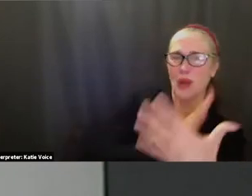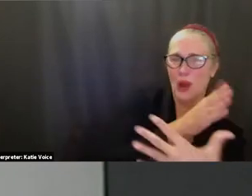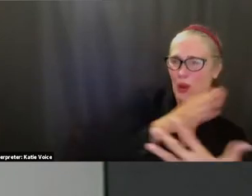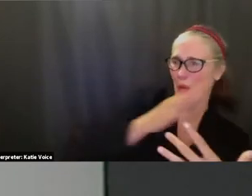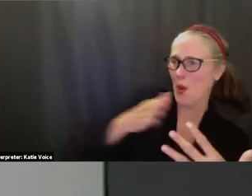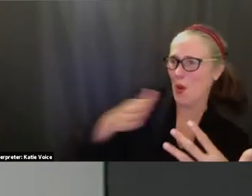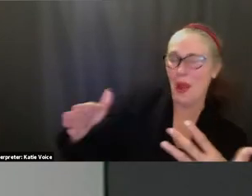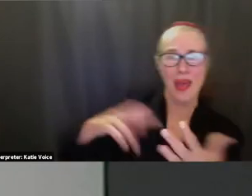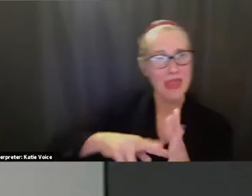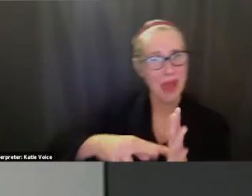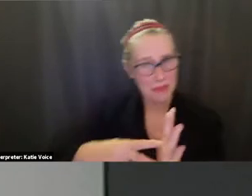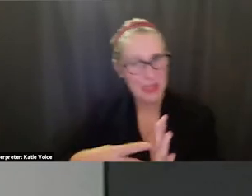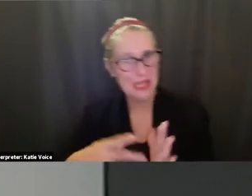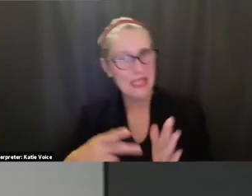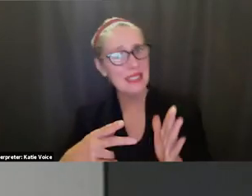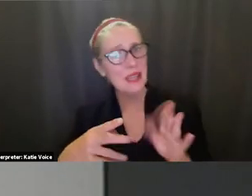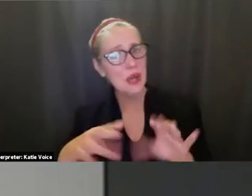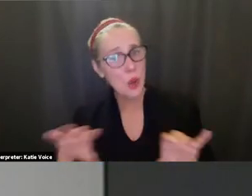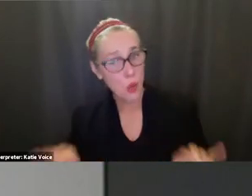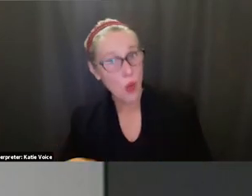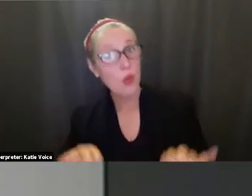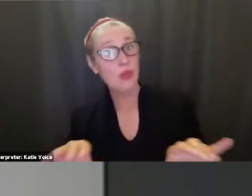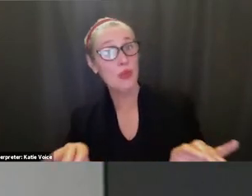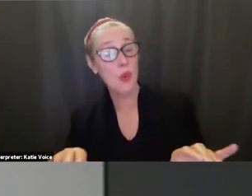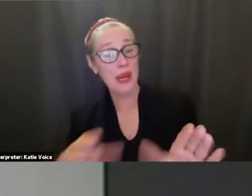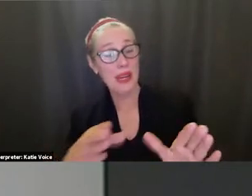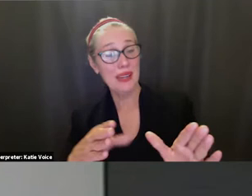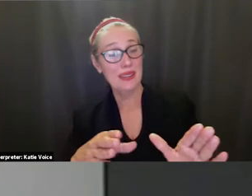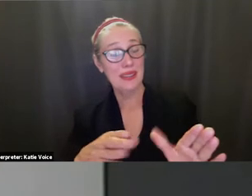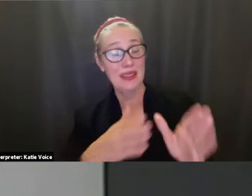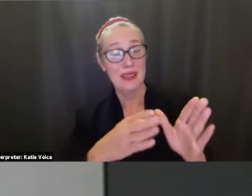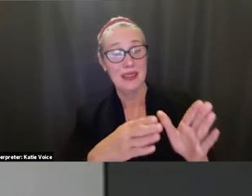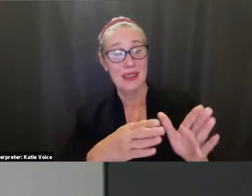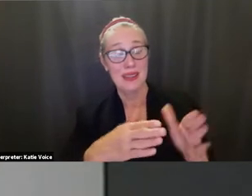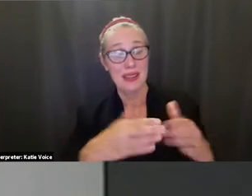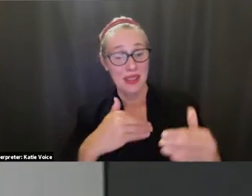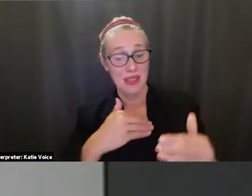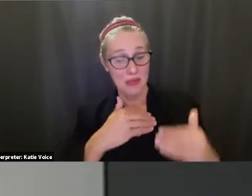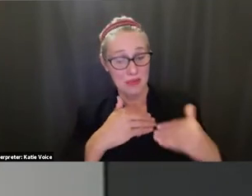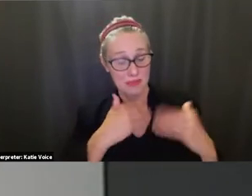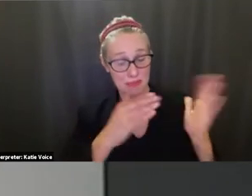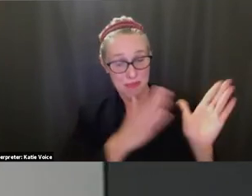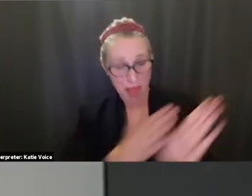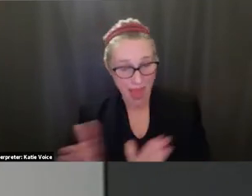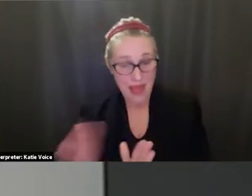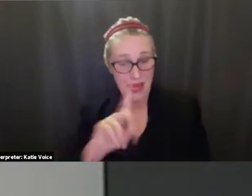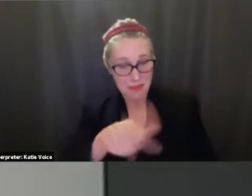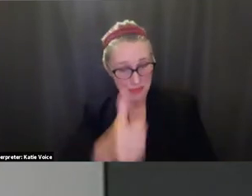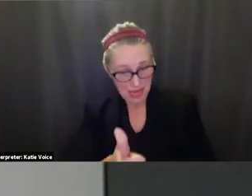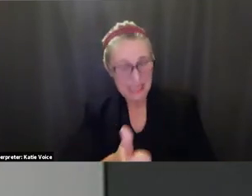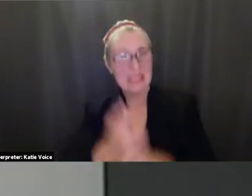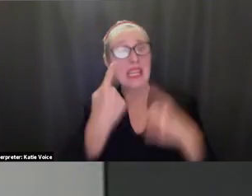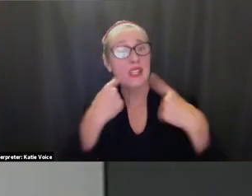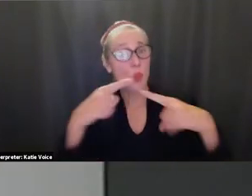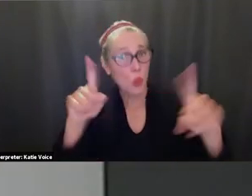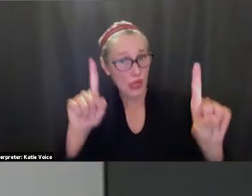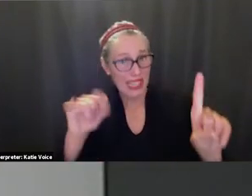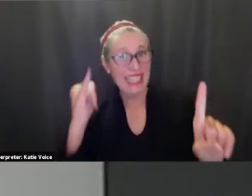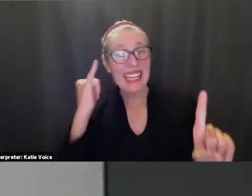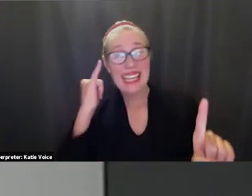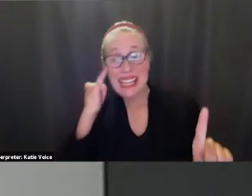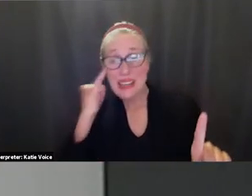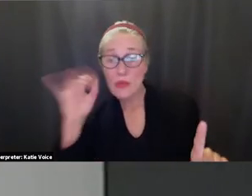place are working and as soon as we find additional information if we need to make